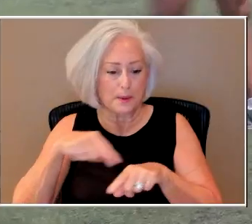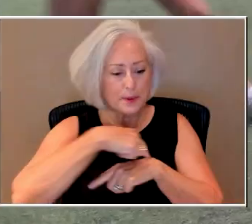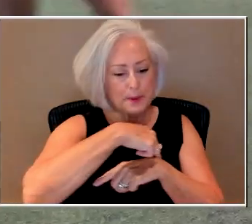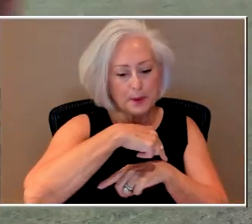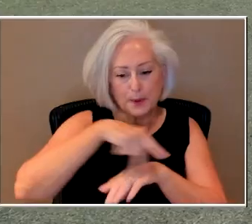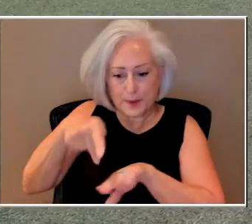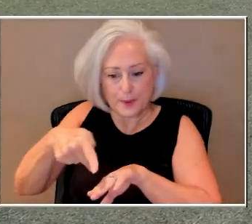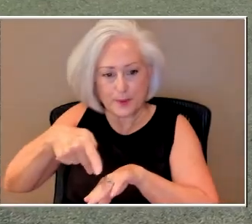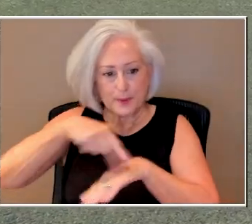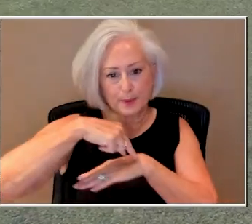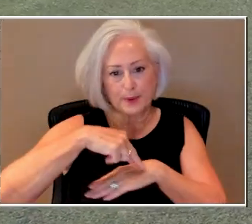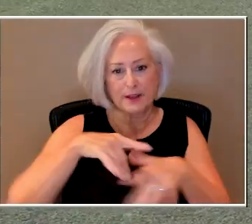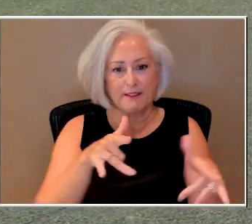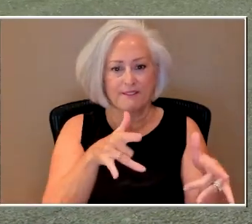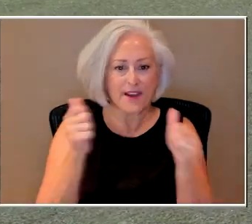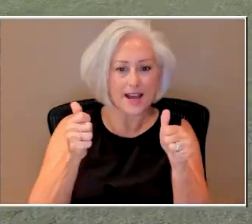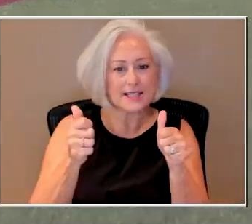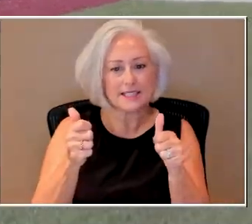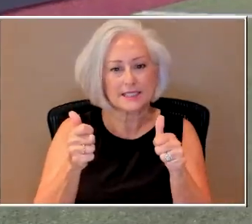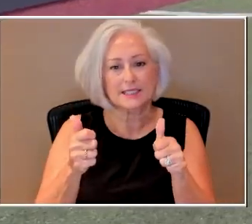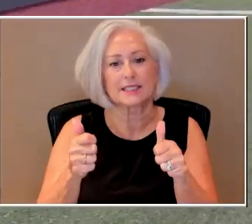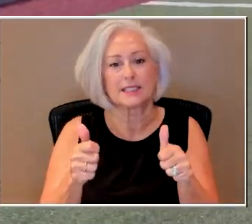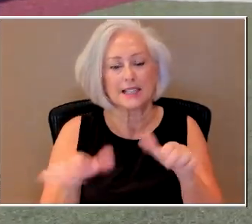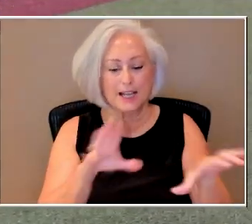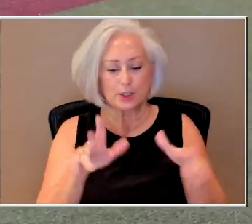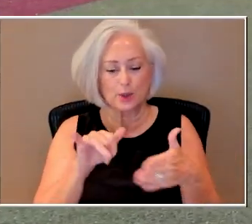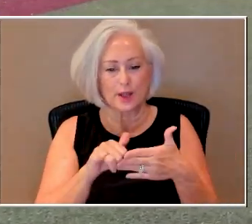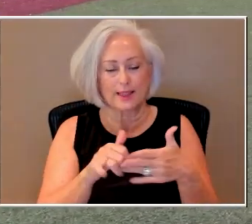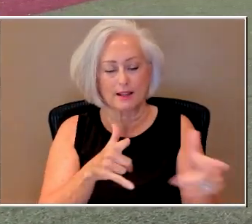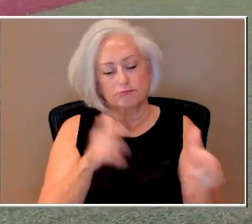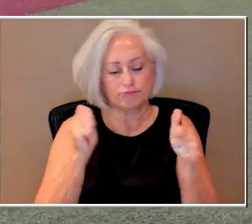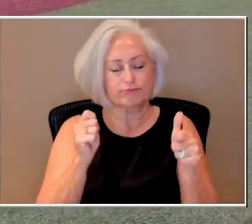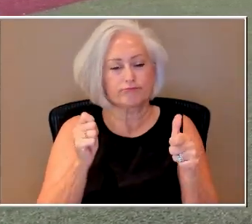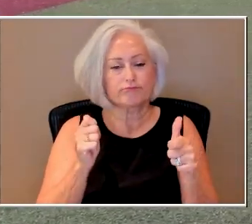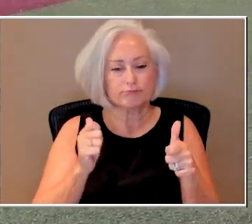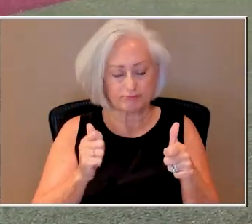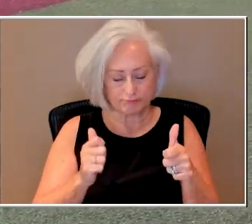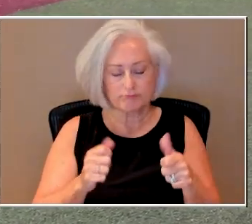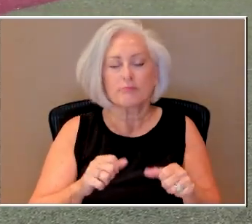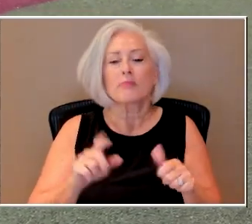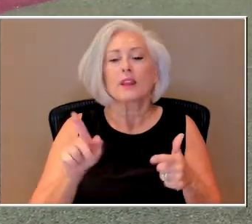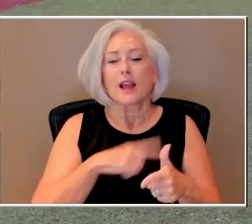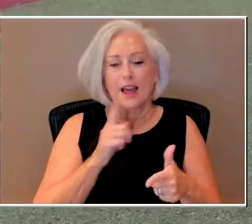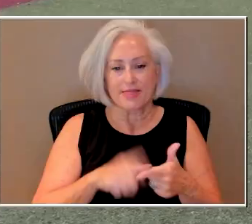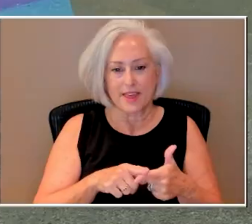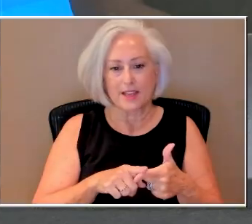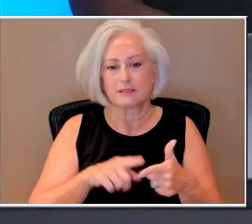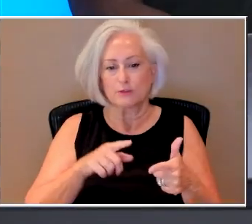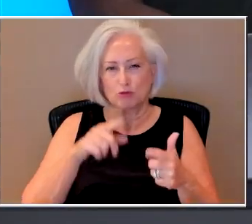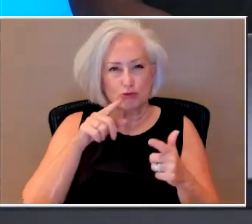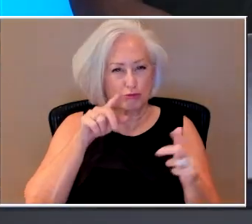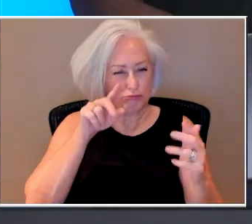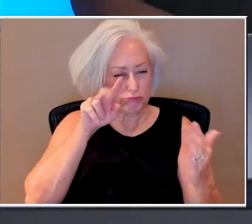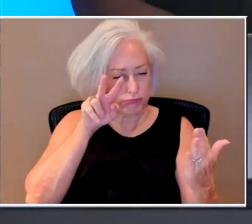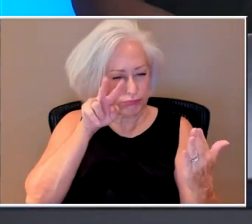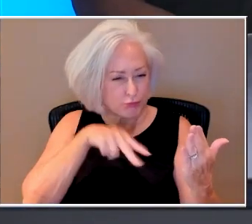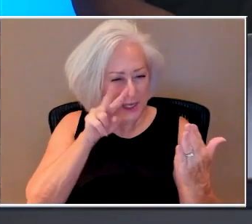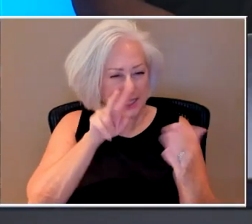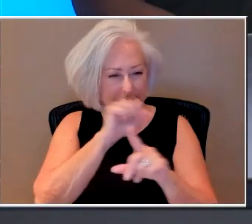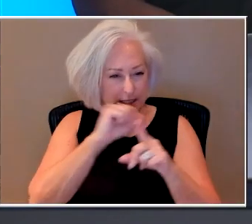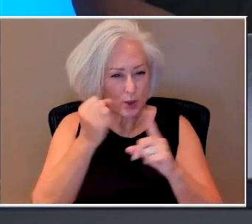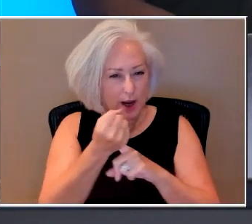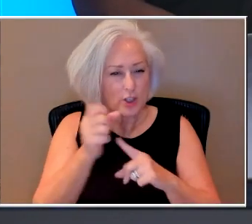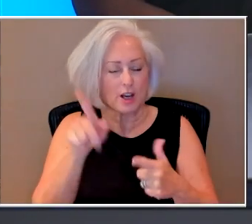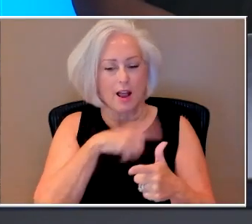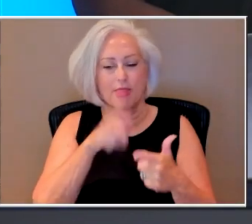turn quickly and be explosive in doing so, and then having her read and react. What changes in the workouts more specifically when the